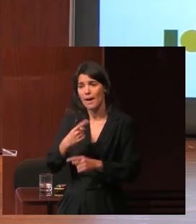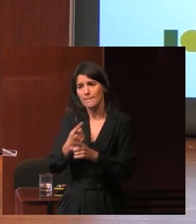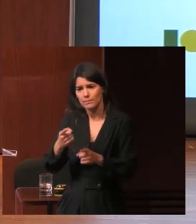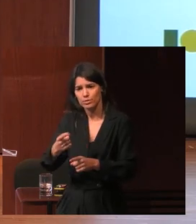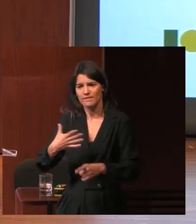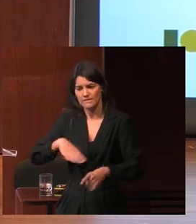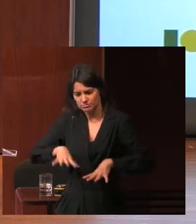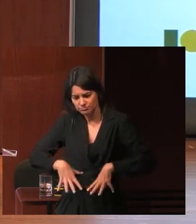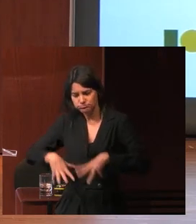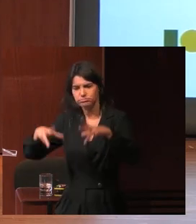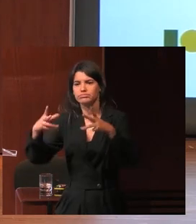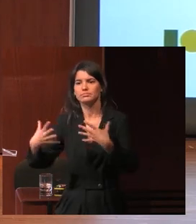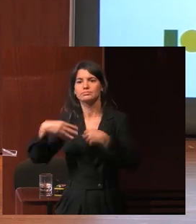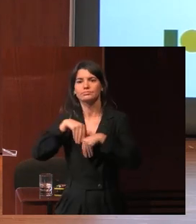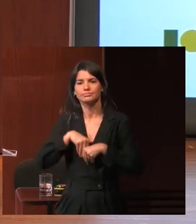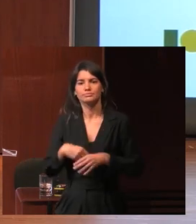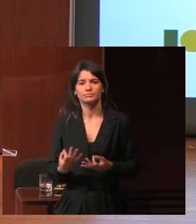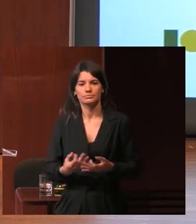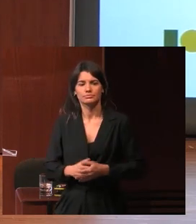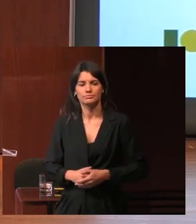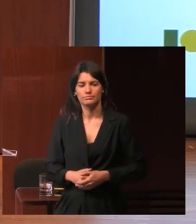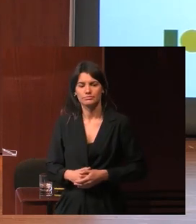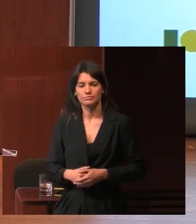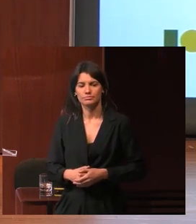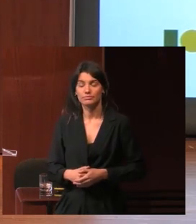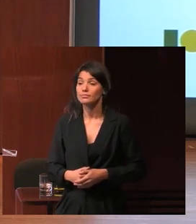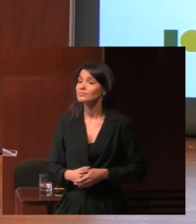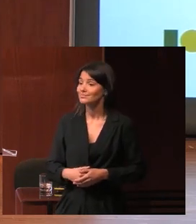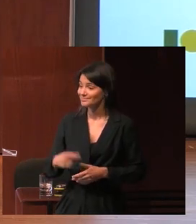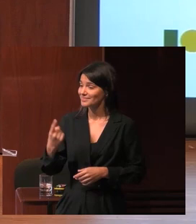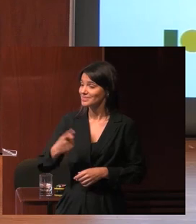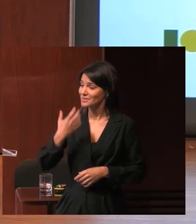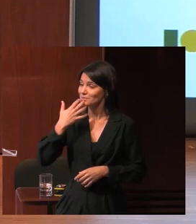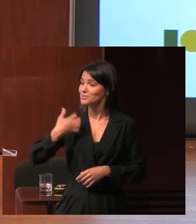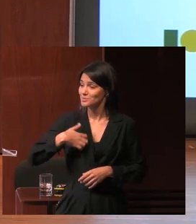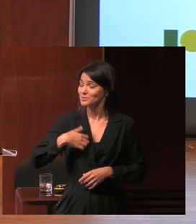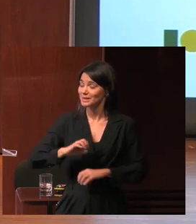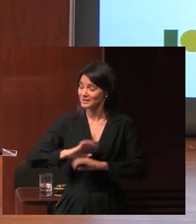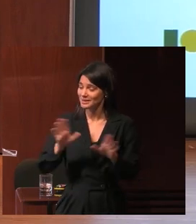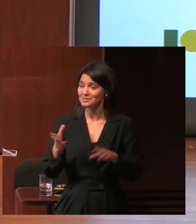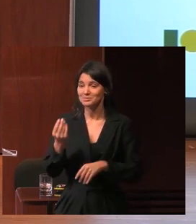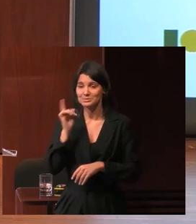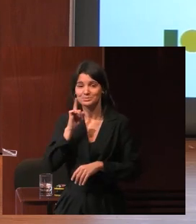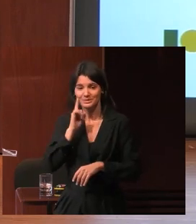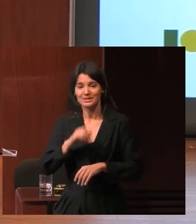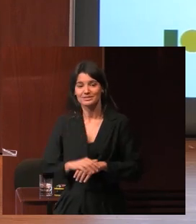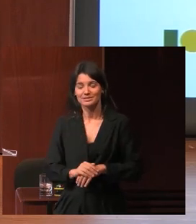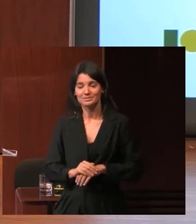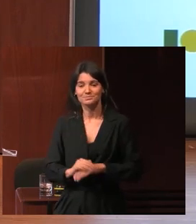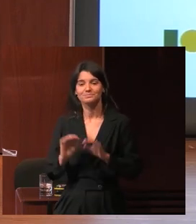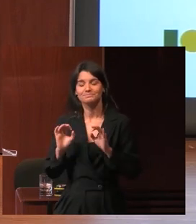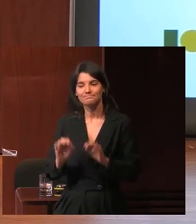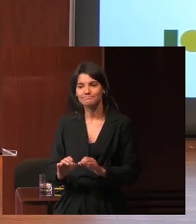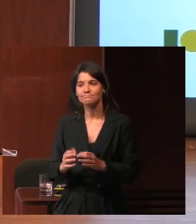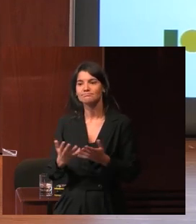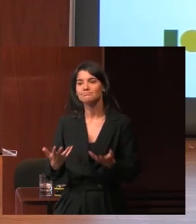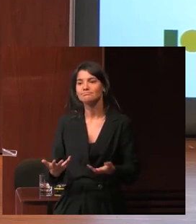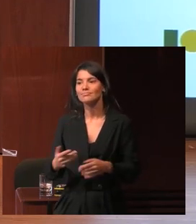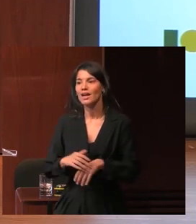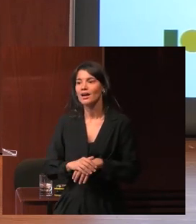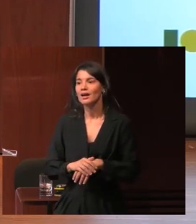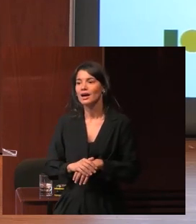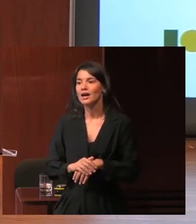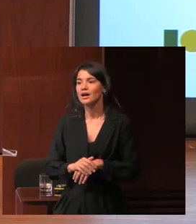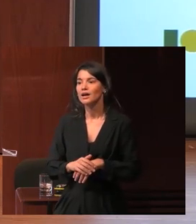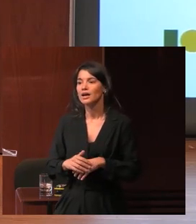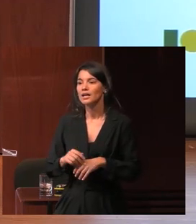And they should be proud of that, of course. It's very important. Well, we have